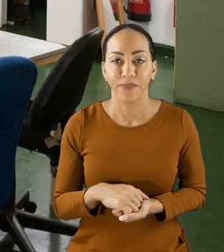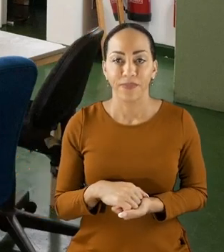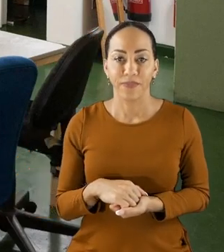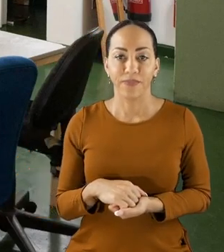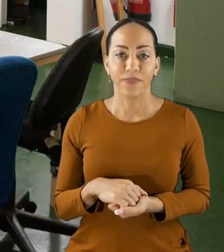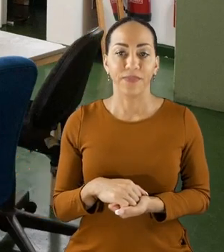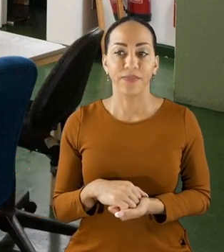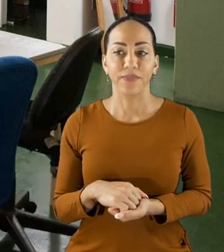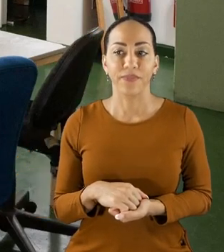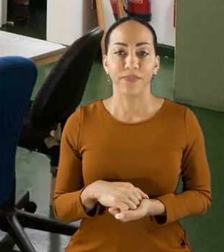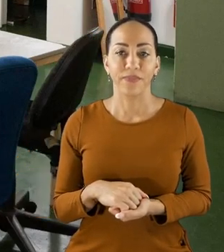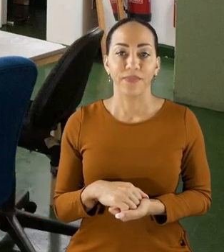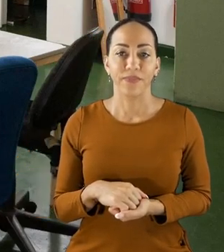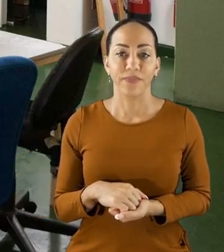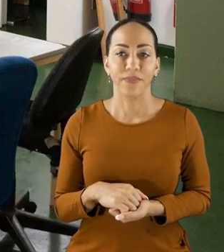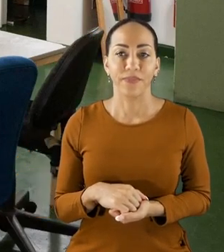provide.